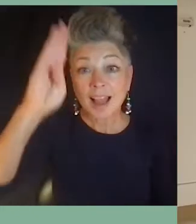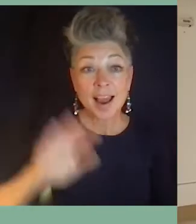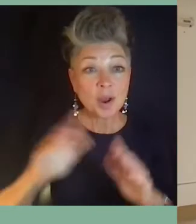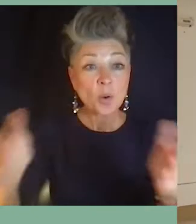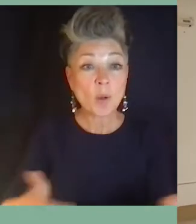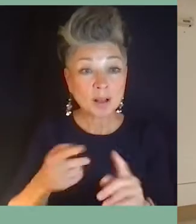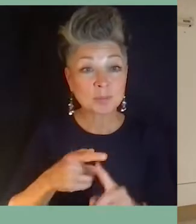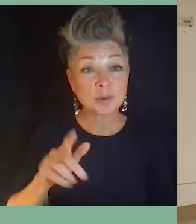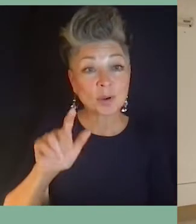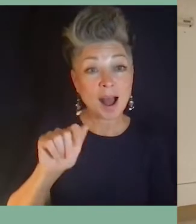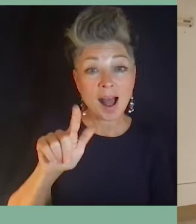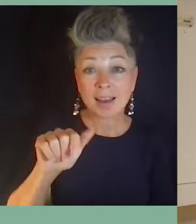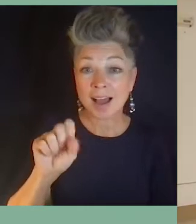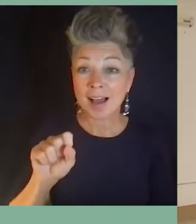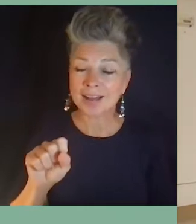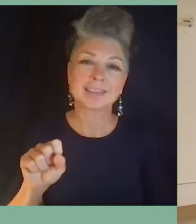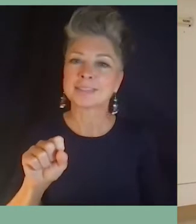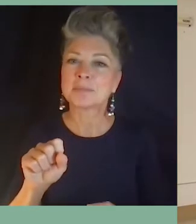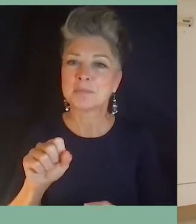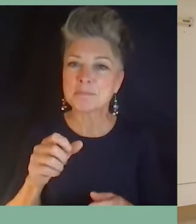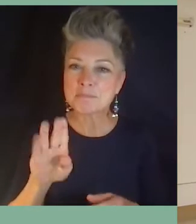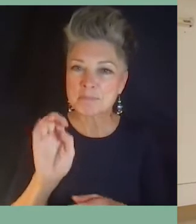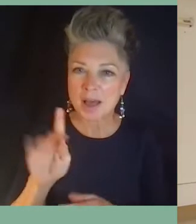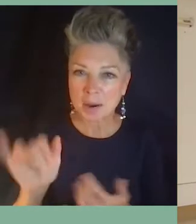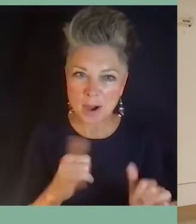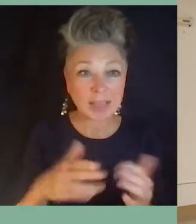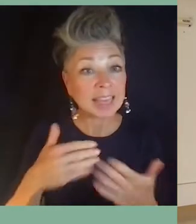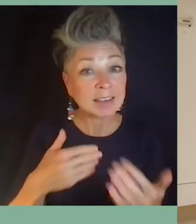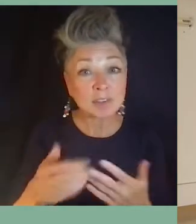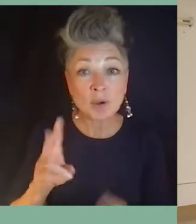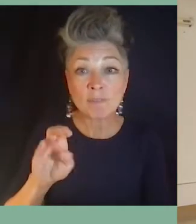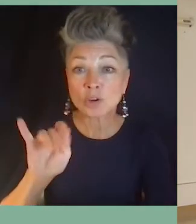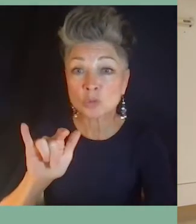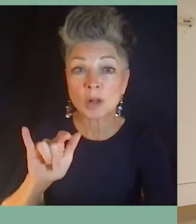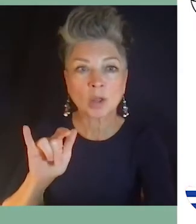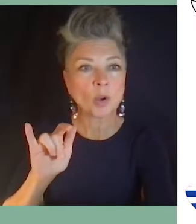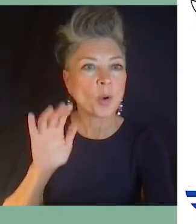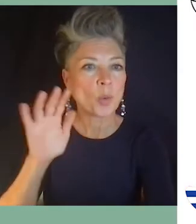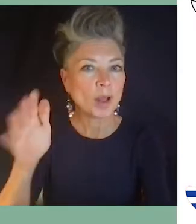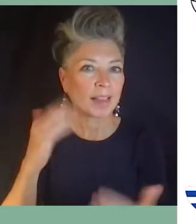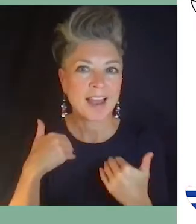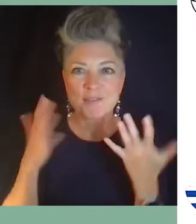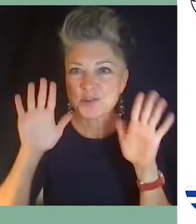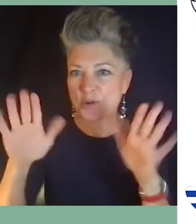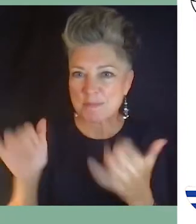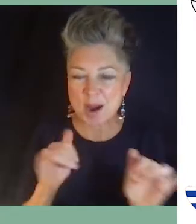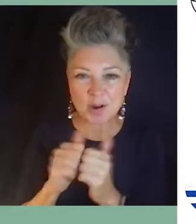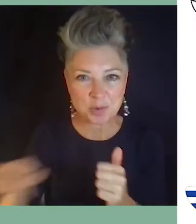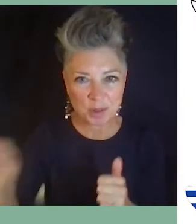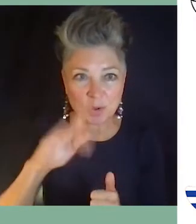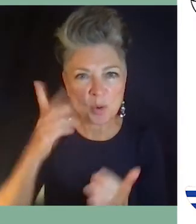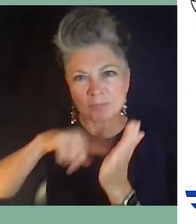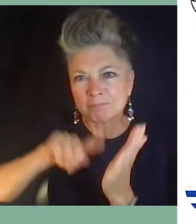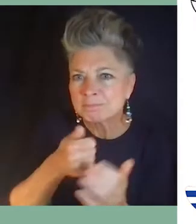Hi, welcome to Ala's Block Party. Even though we're virtual, we're going to have a great party with you. We're going to explore many